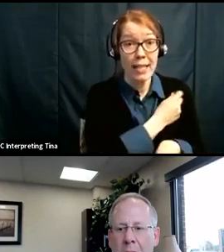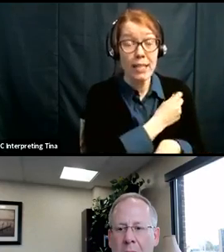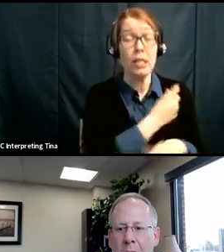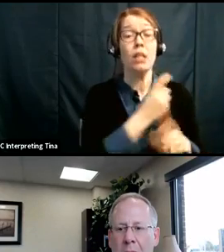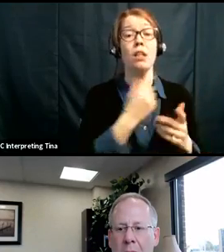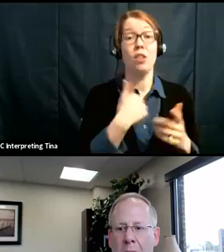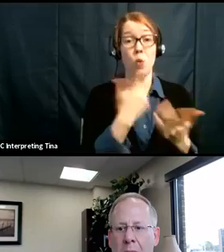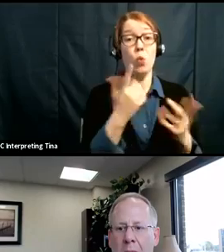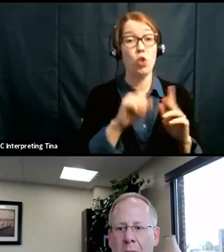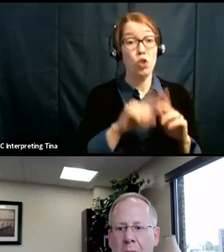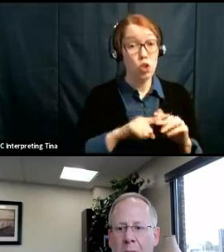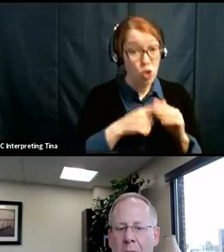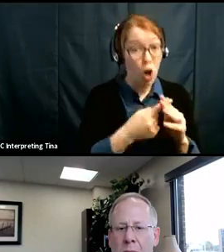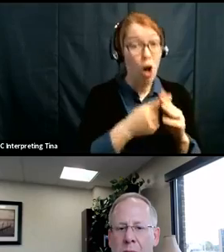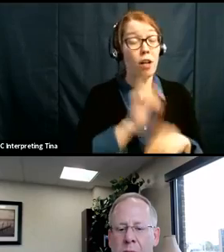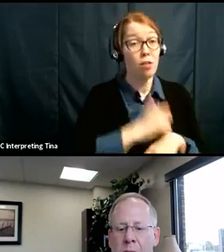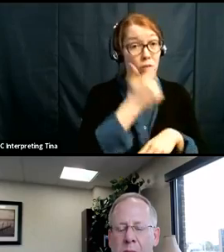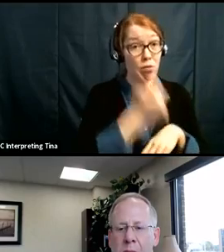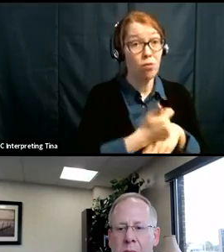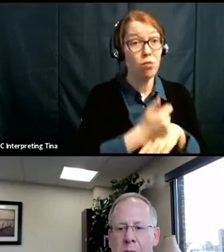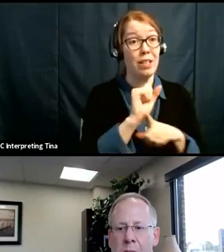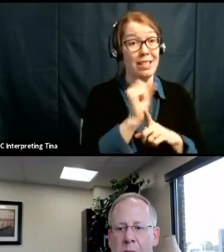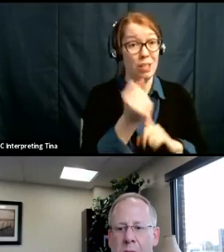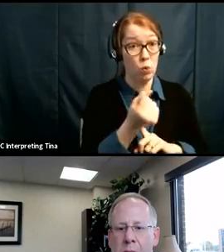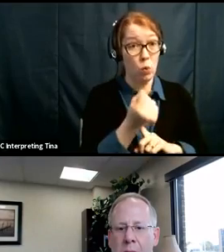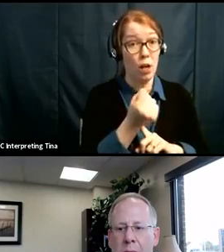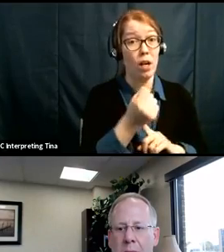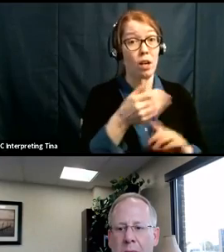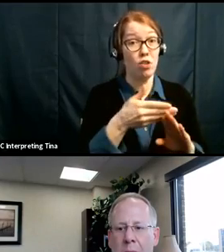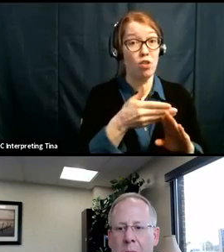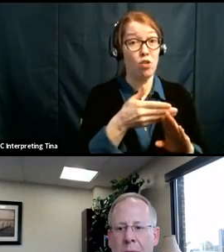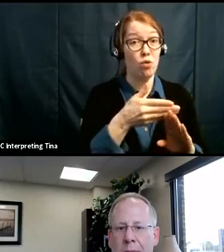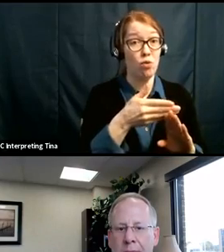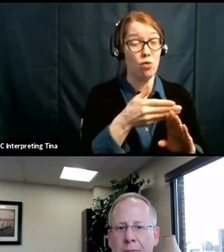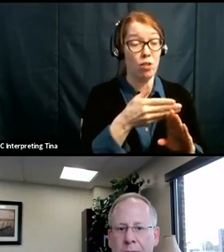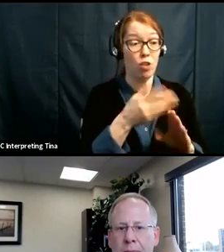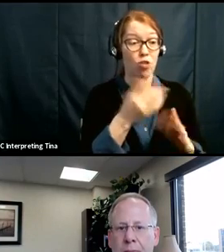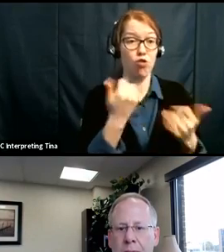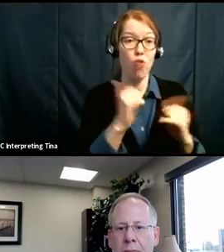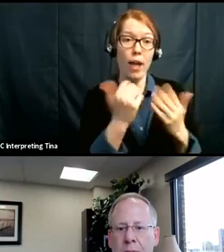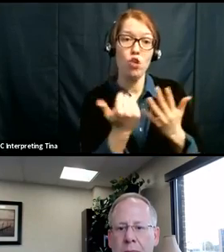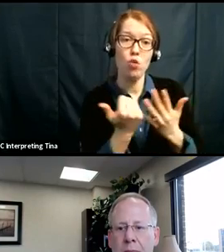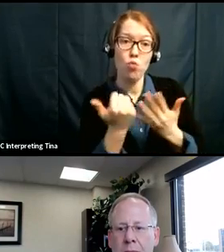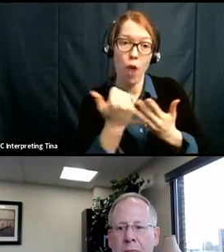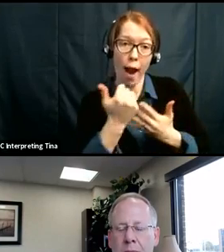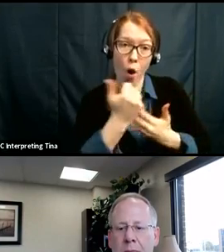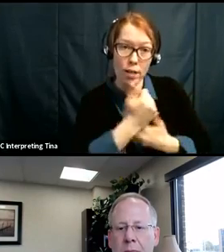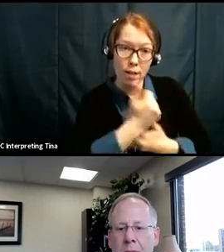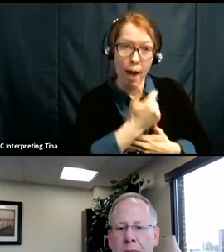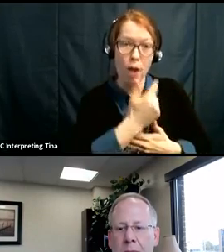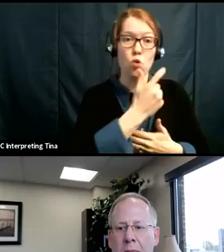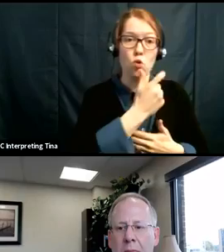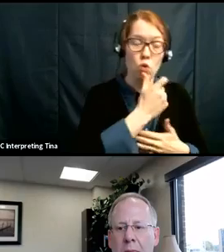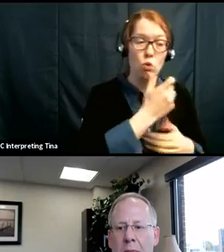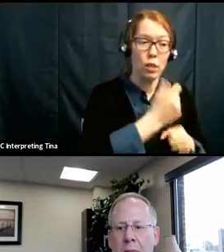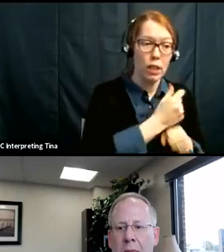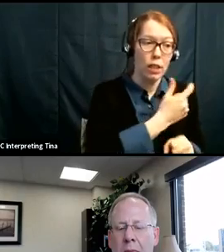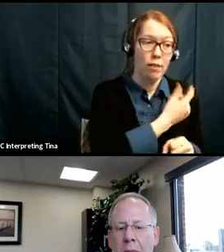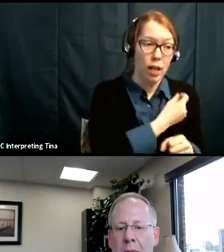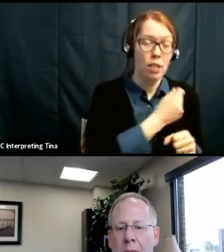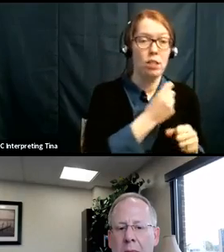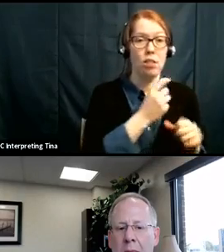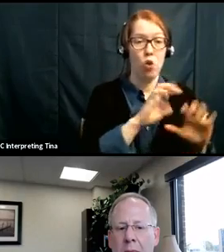into place scenarios where prioritizations are created, and we vaccinate the highest priority